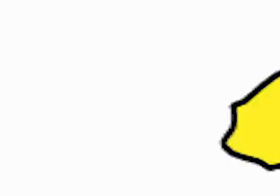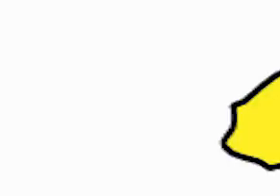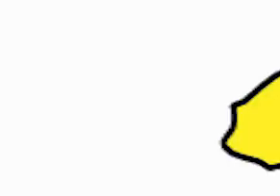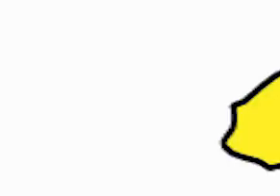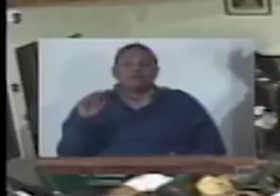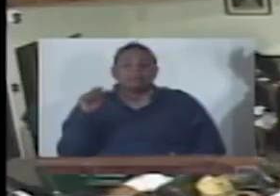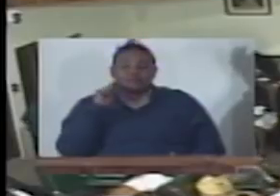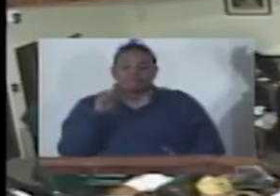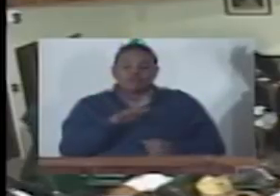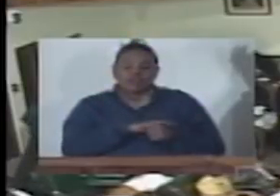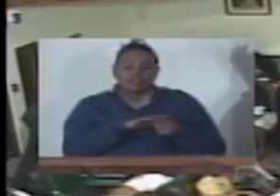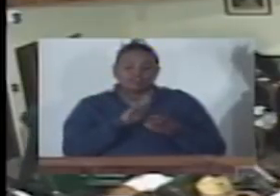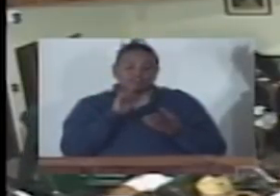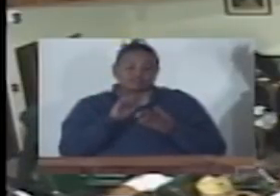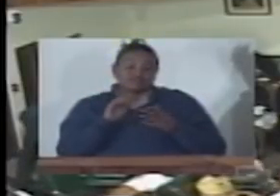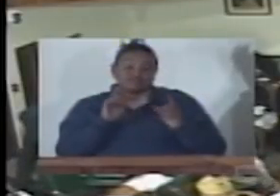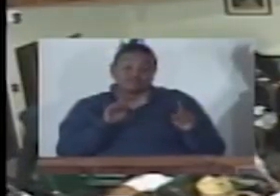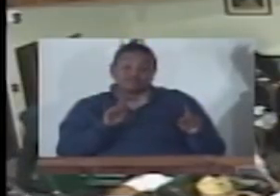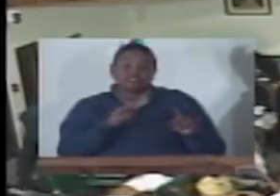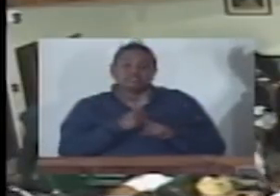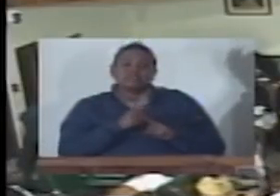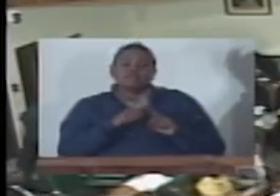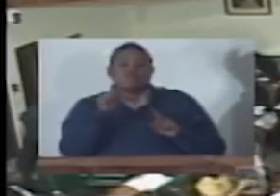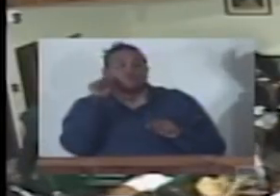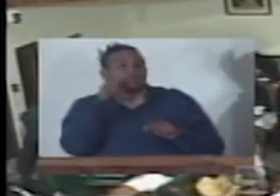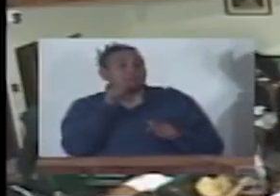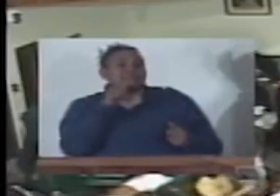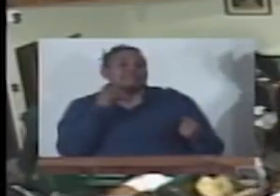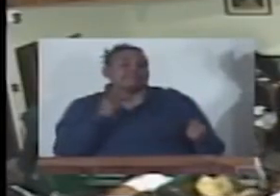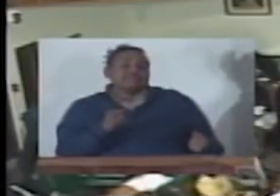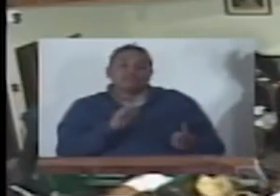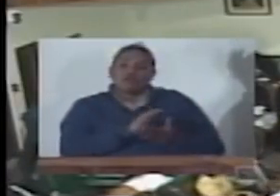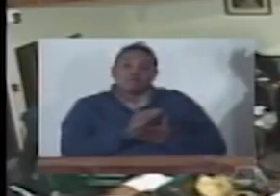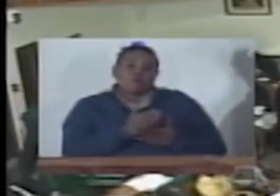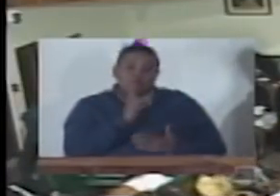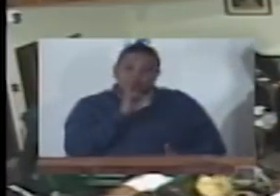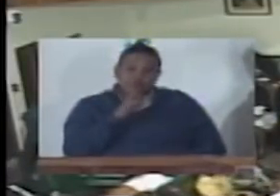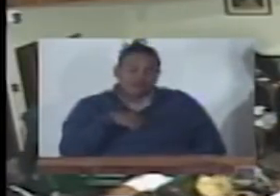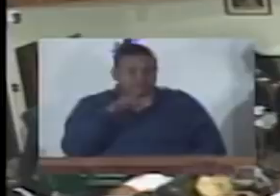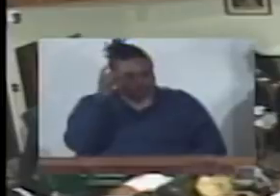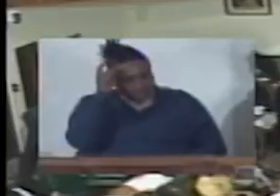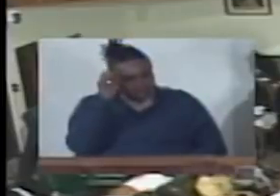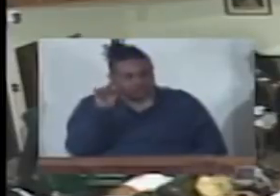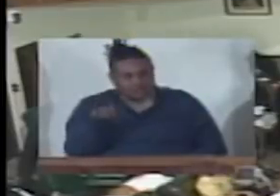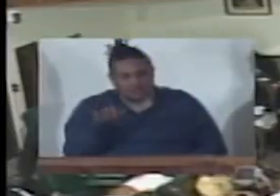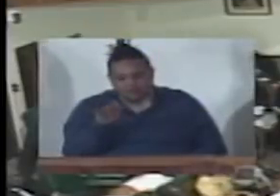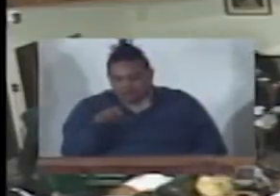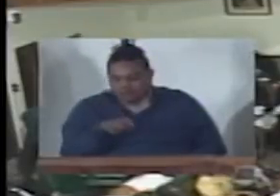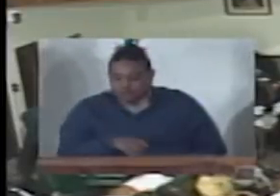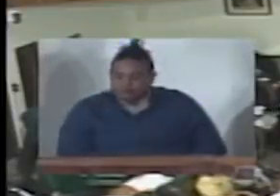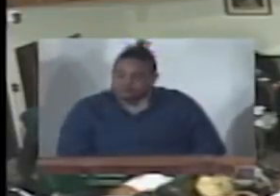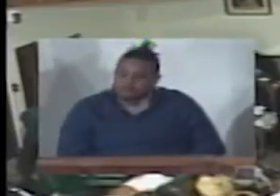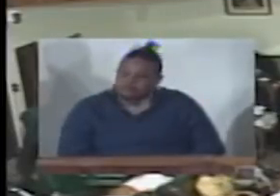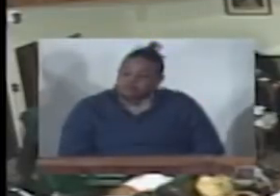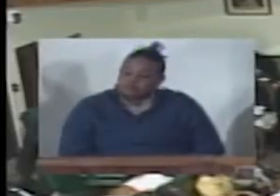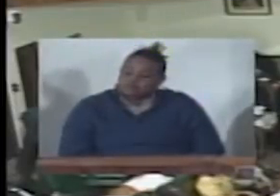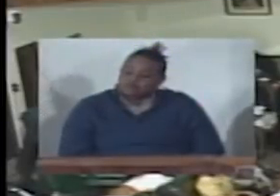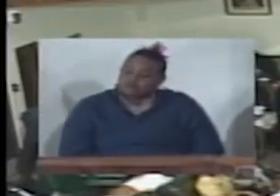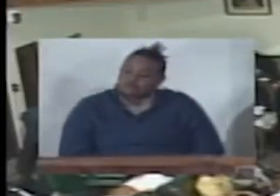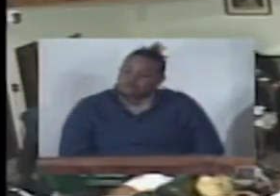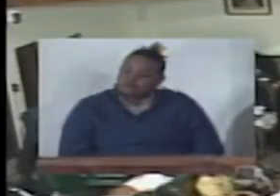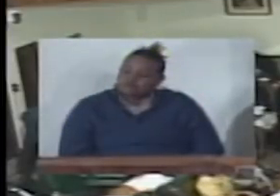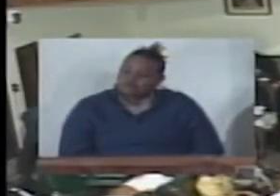NSWMA. Each constituency will get $12 million for debushing, drain cleaning, road patching, and general cleanup, while